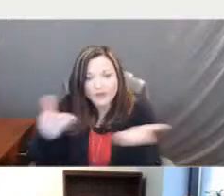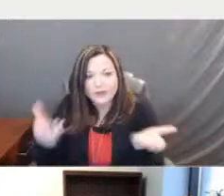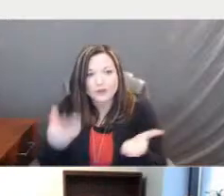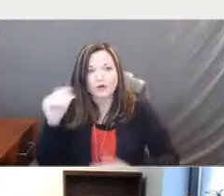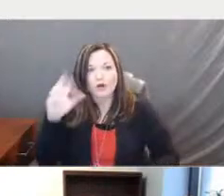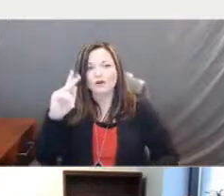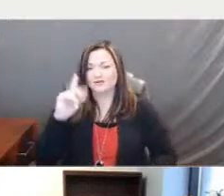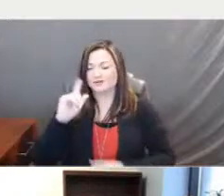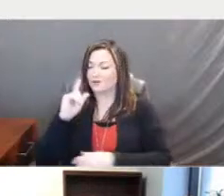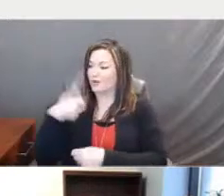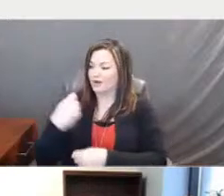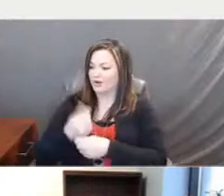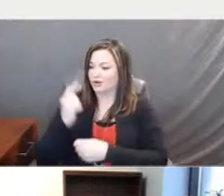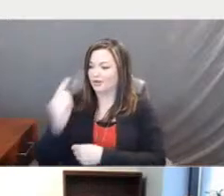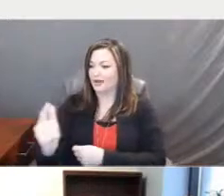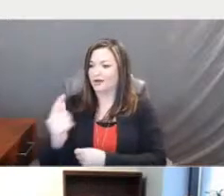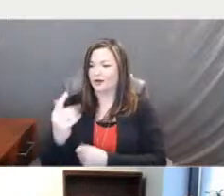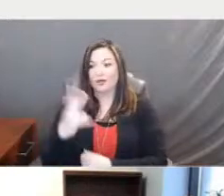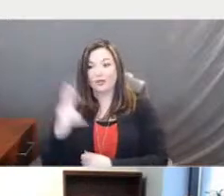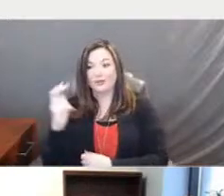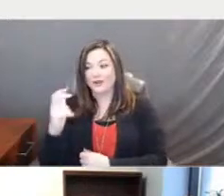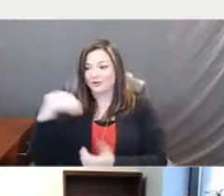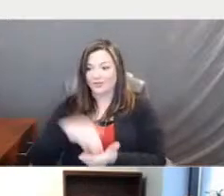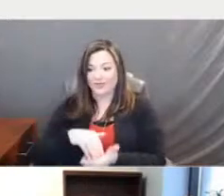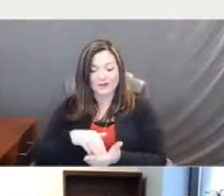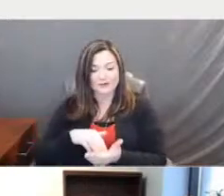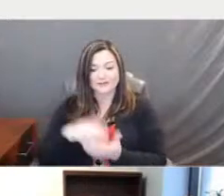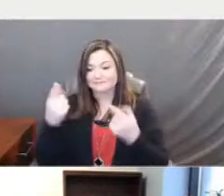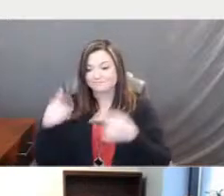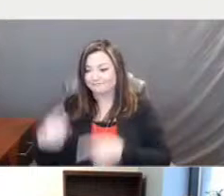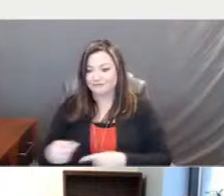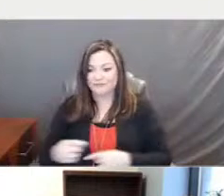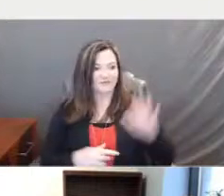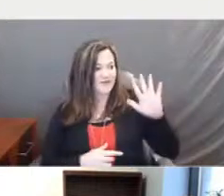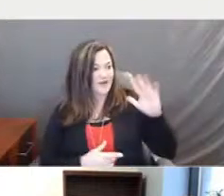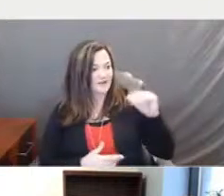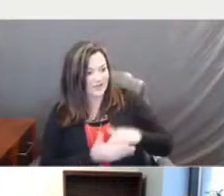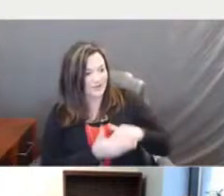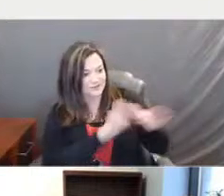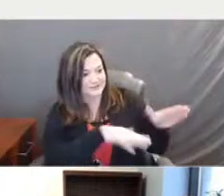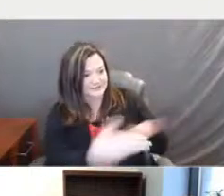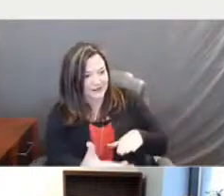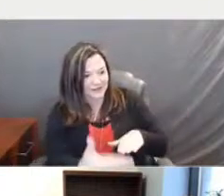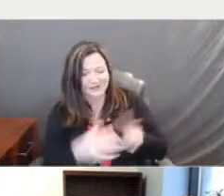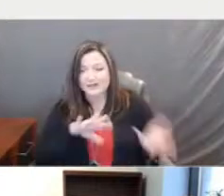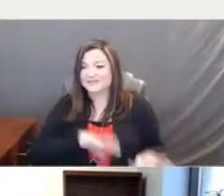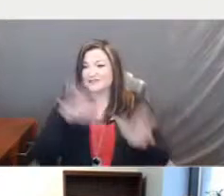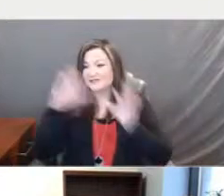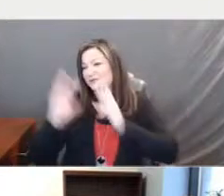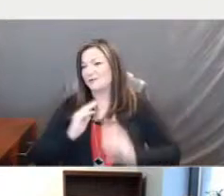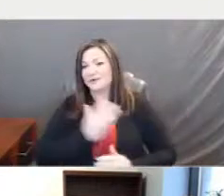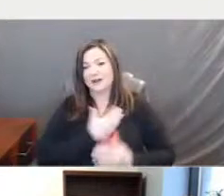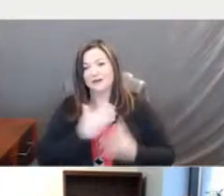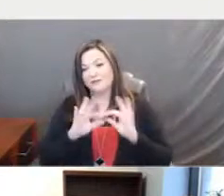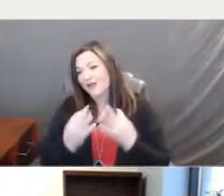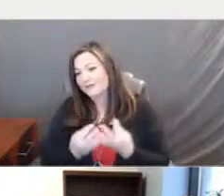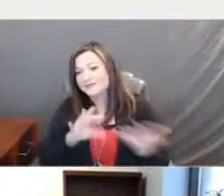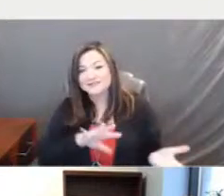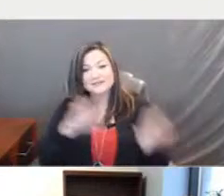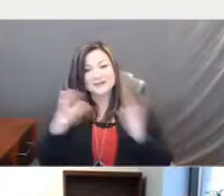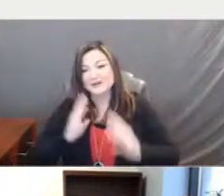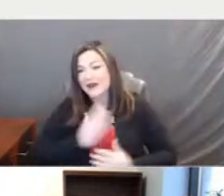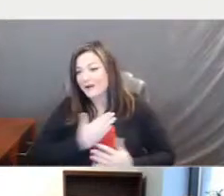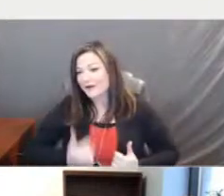at nearly 300,000 cases and 5,000 deaths. It's disrupted our families. It's disrupted our lives.